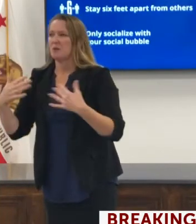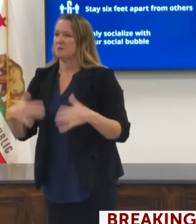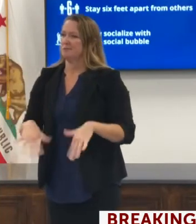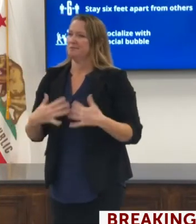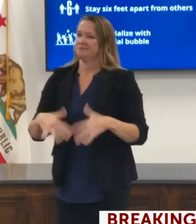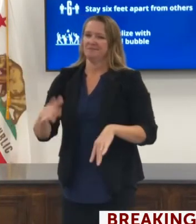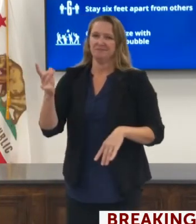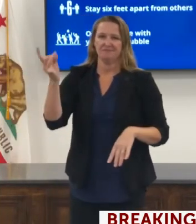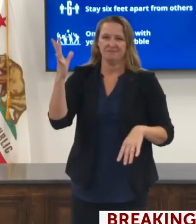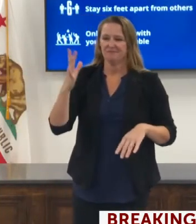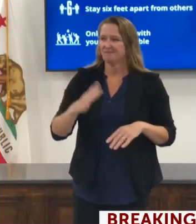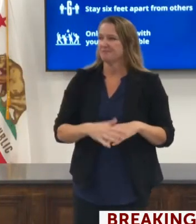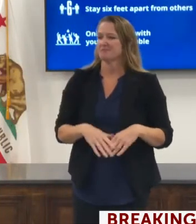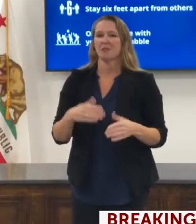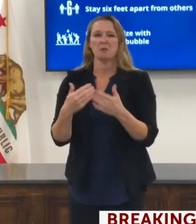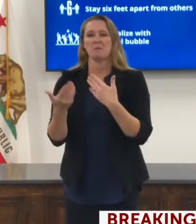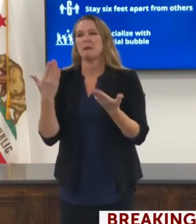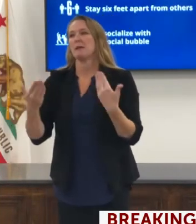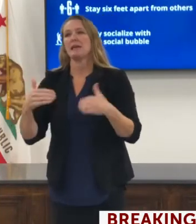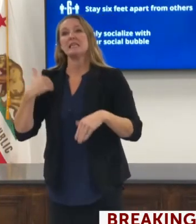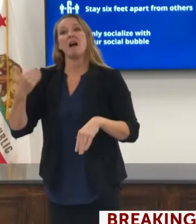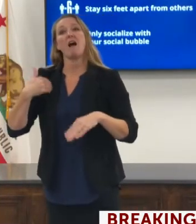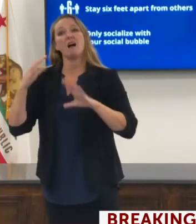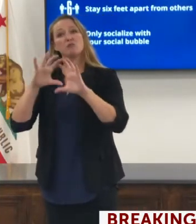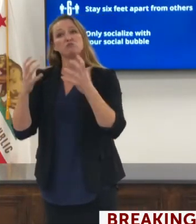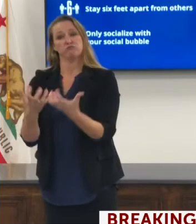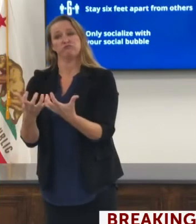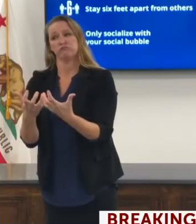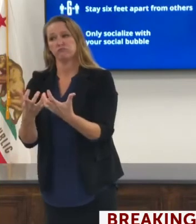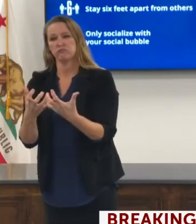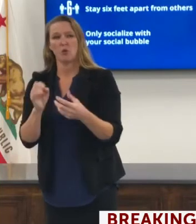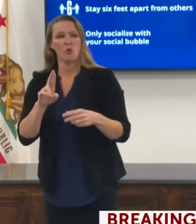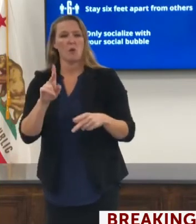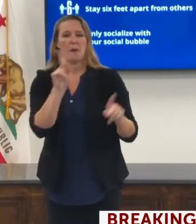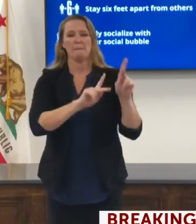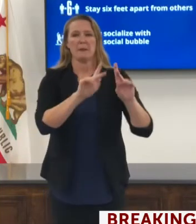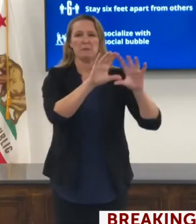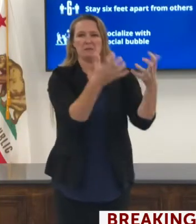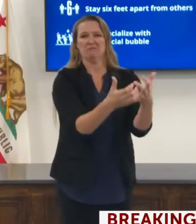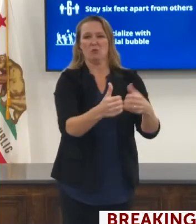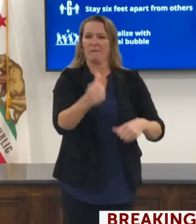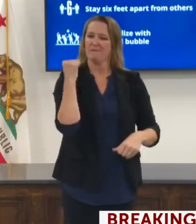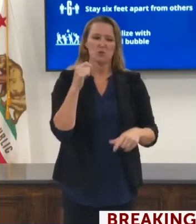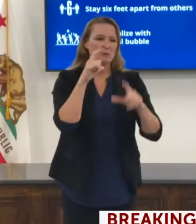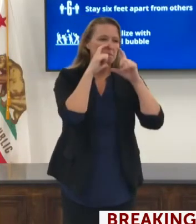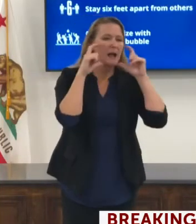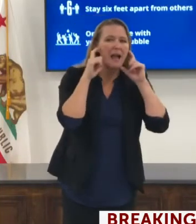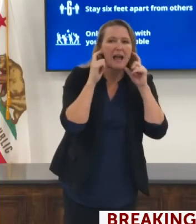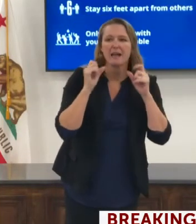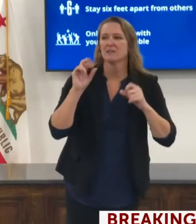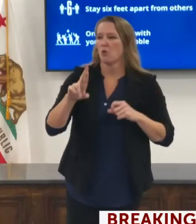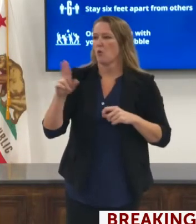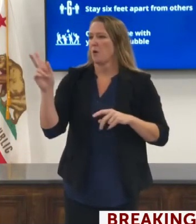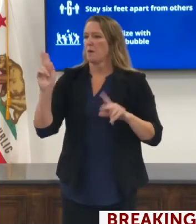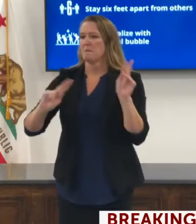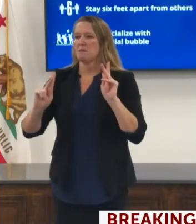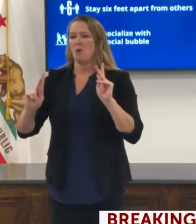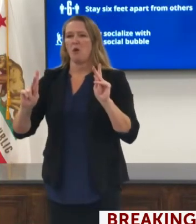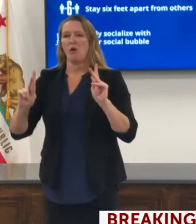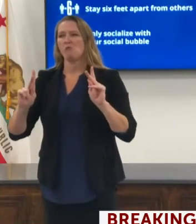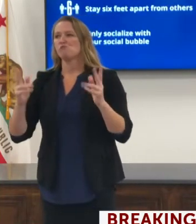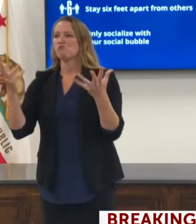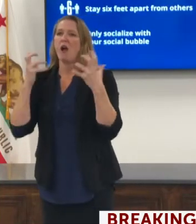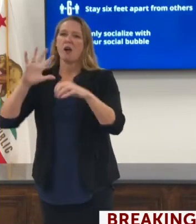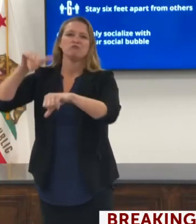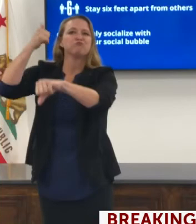youthful population or people who refuse to wear a mask or people who are gathering at large parties, those are the